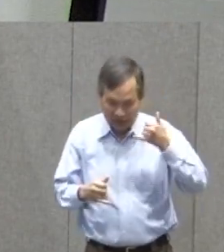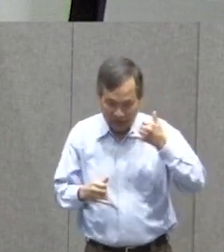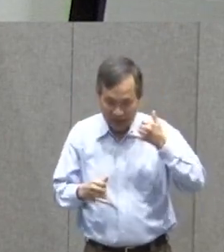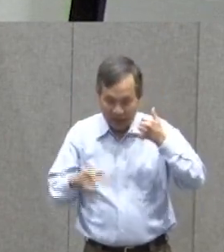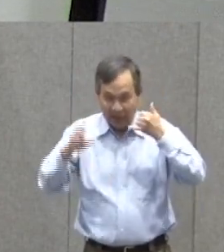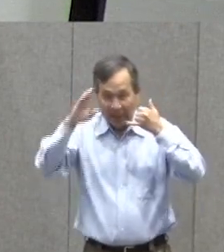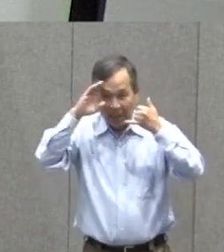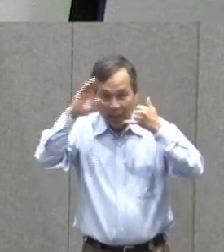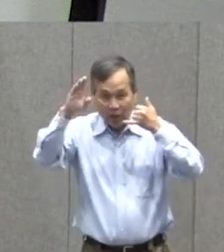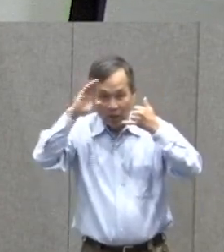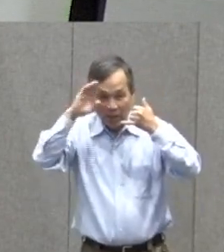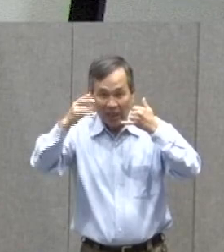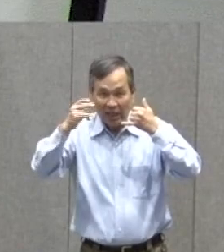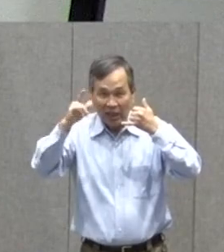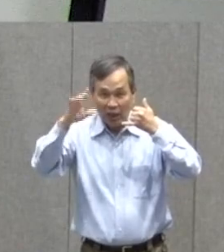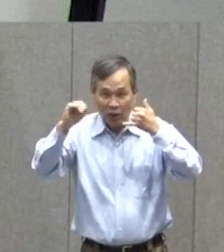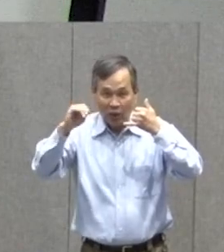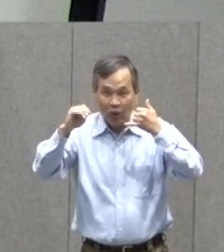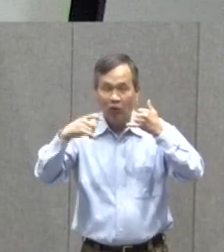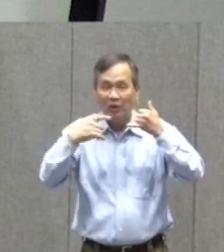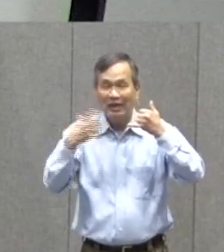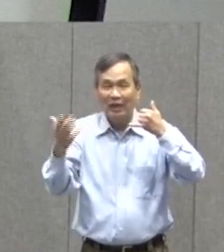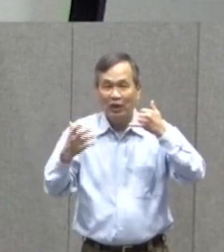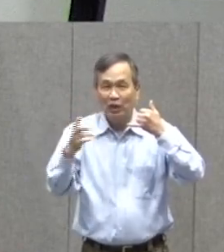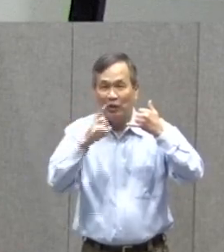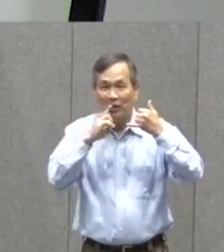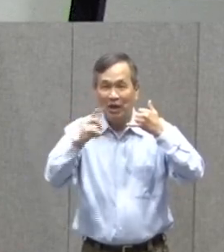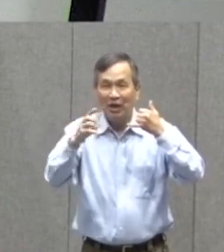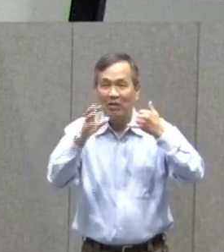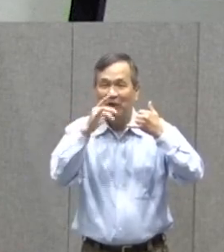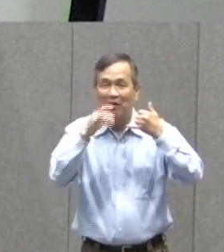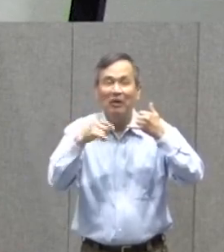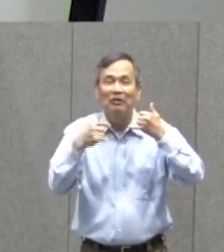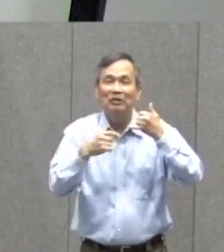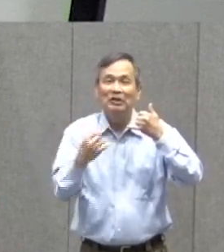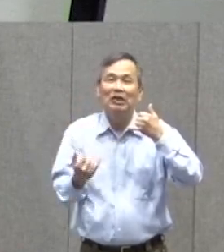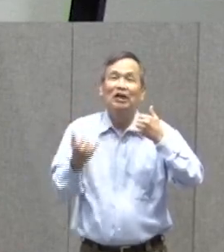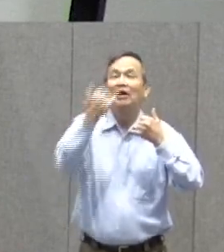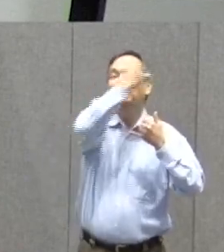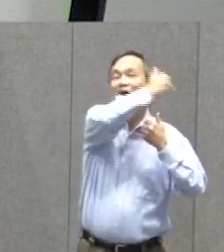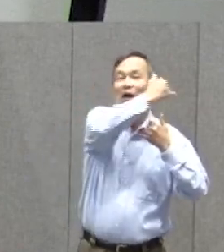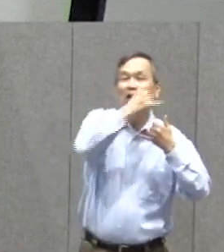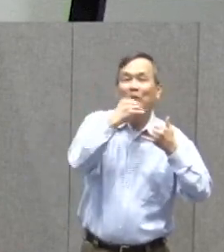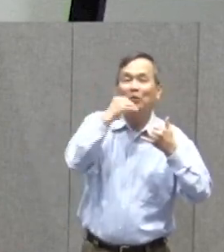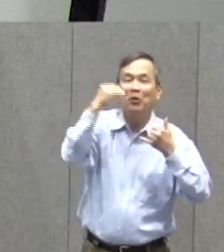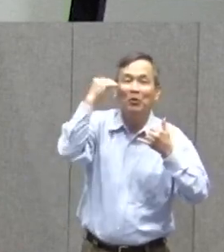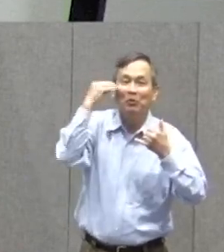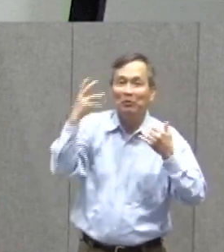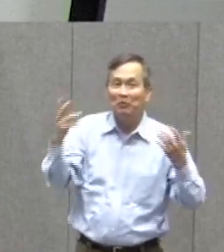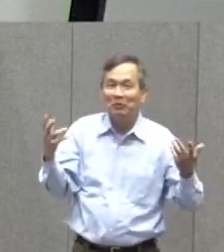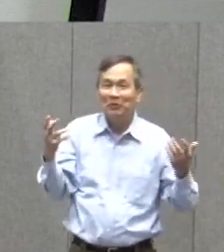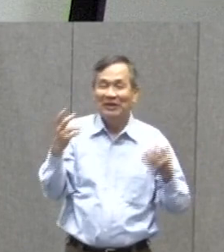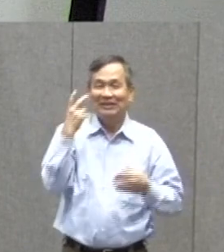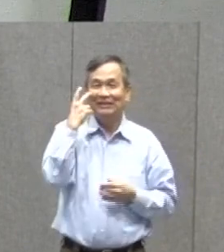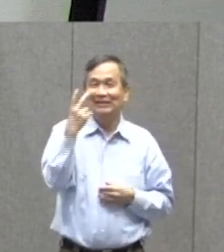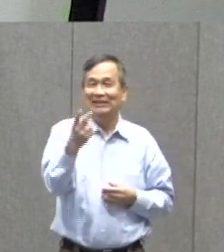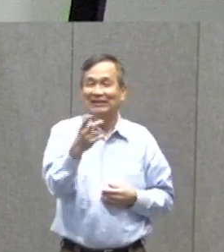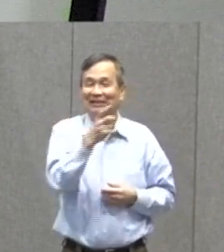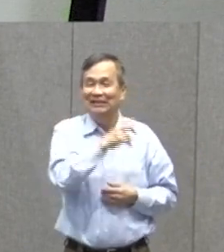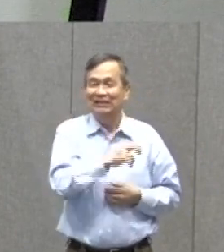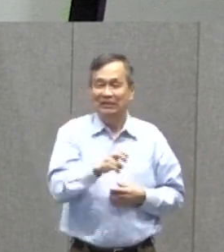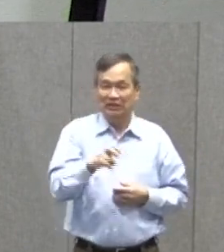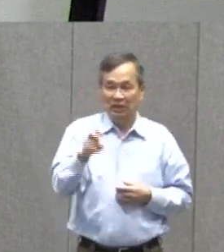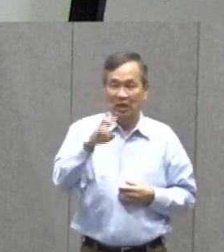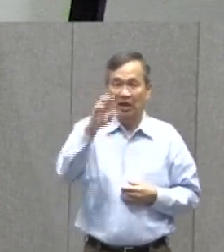mamá. Hello, here we are, mama. And so she's calling back home. You can see from the journey here in the